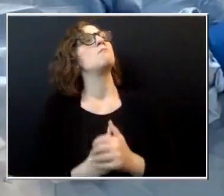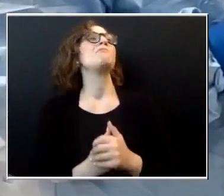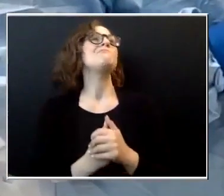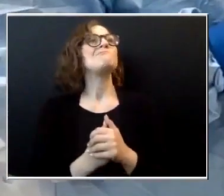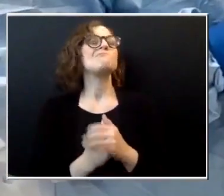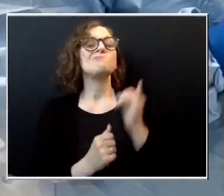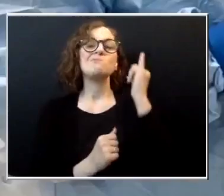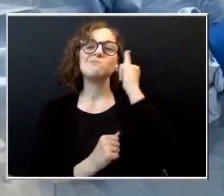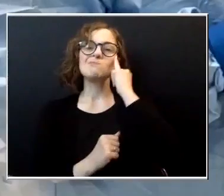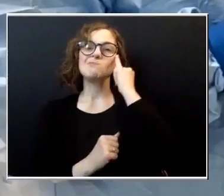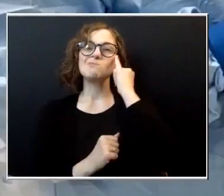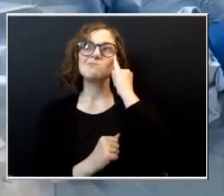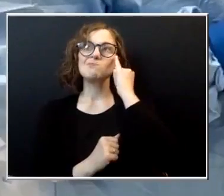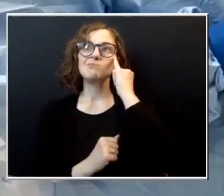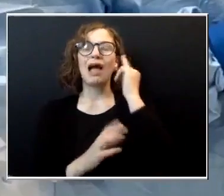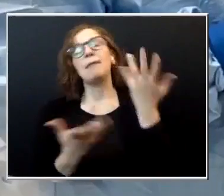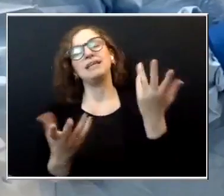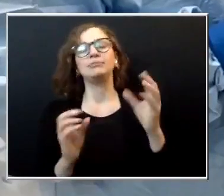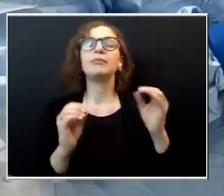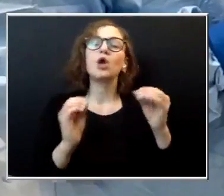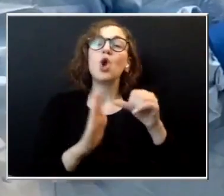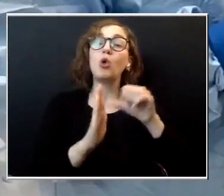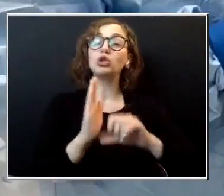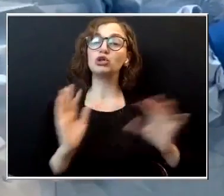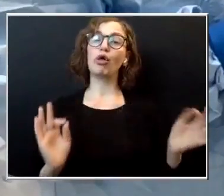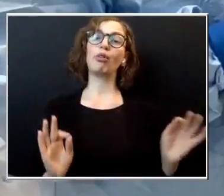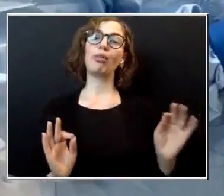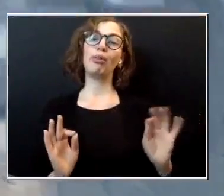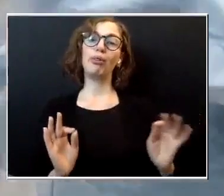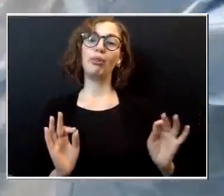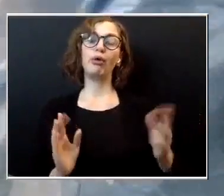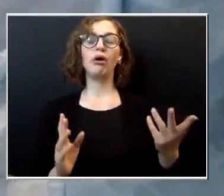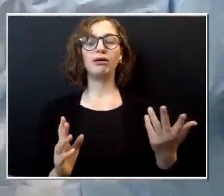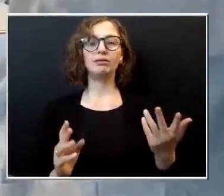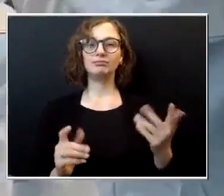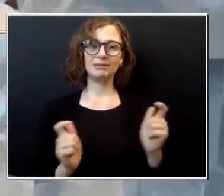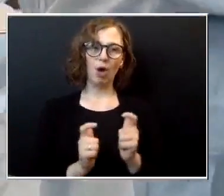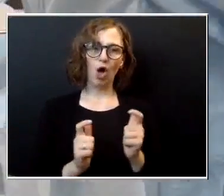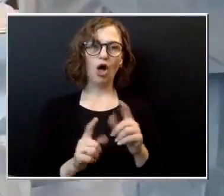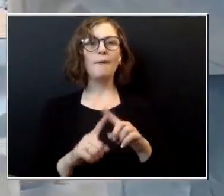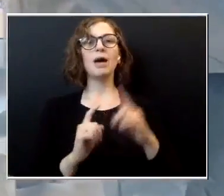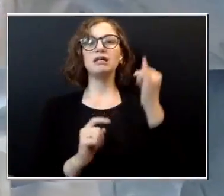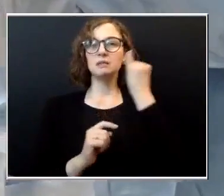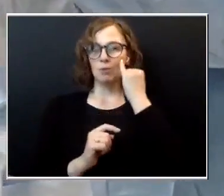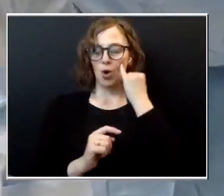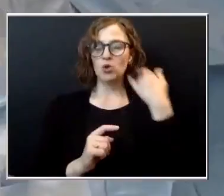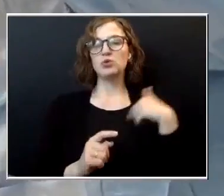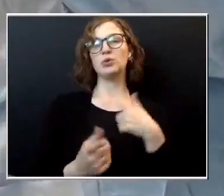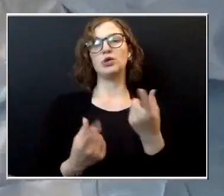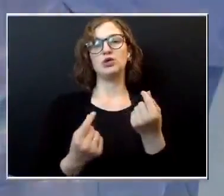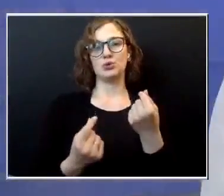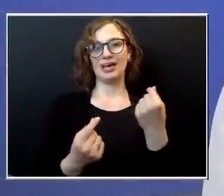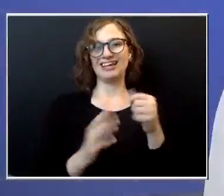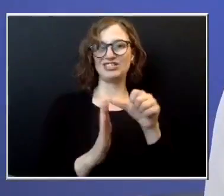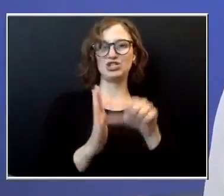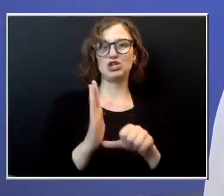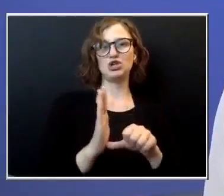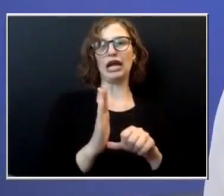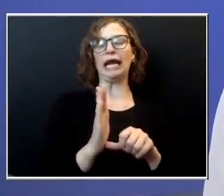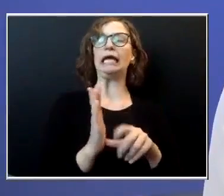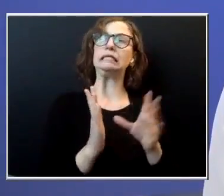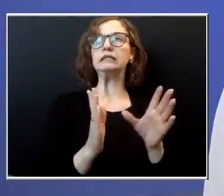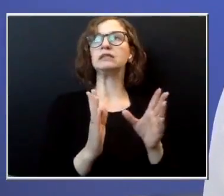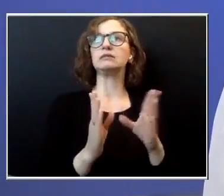no surgery is really small, but if we're doing a smaller surgery, so to speak, we can use